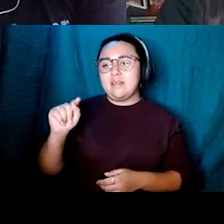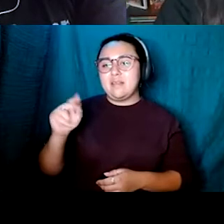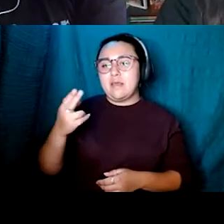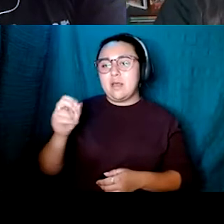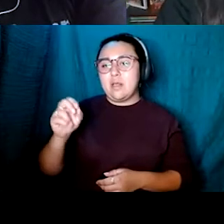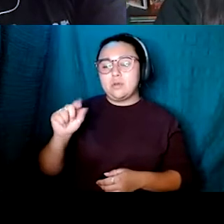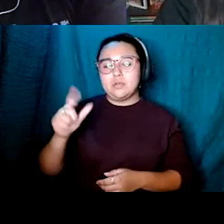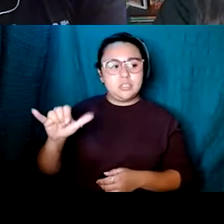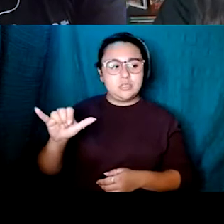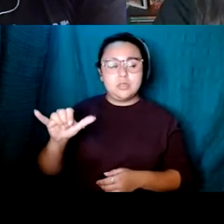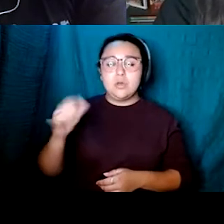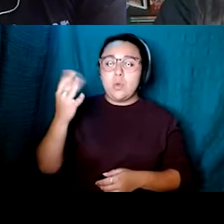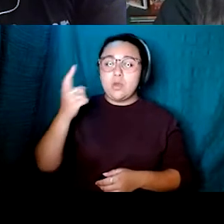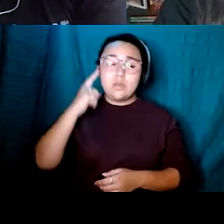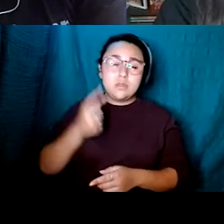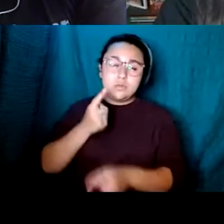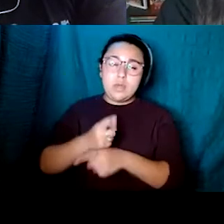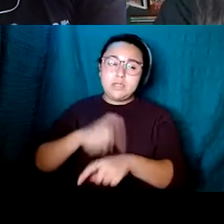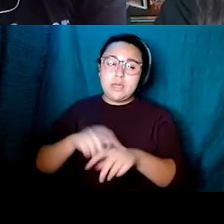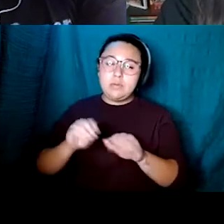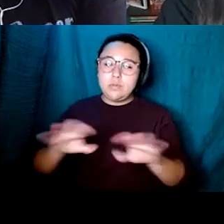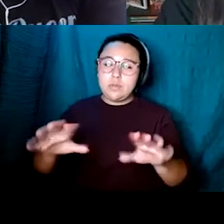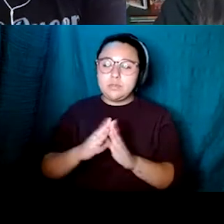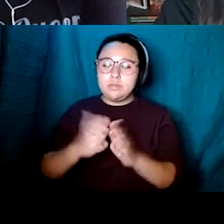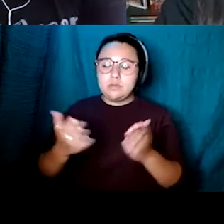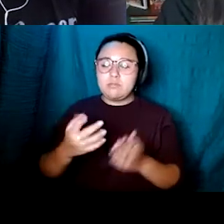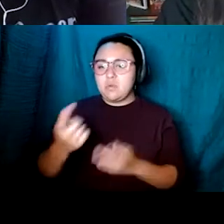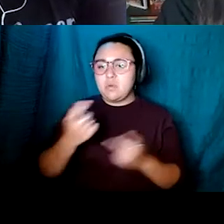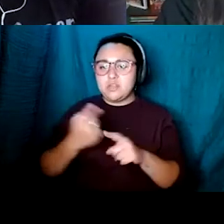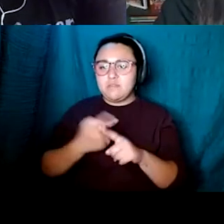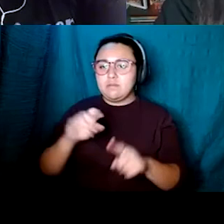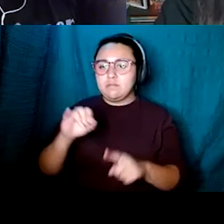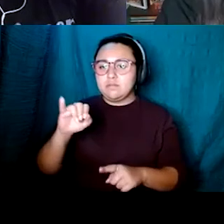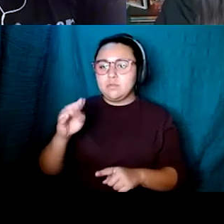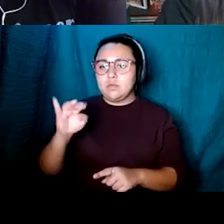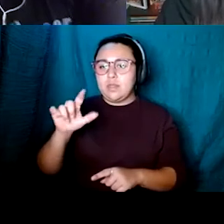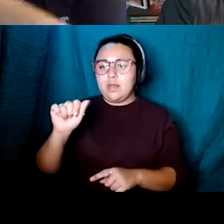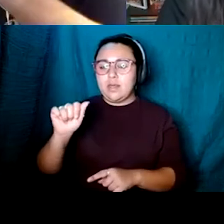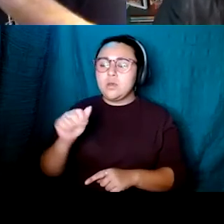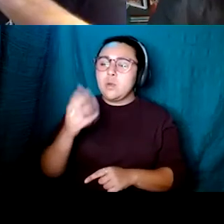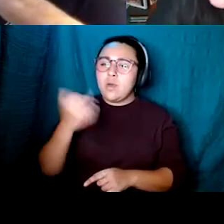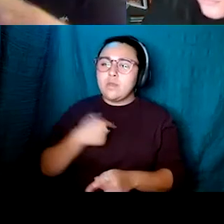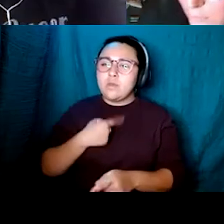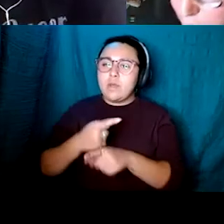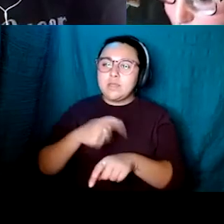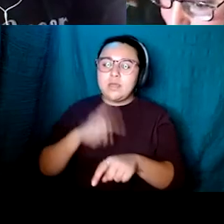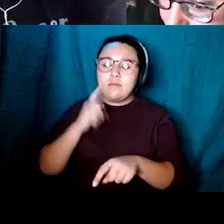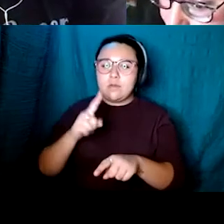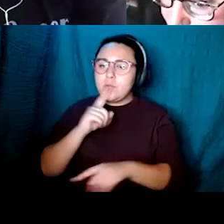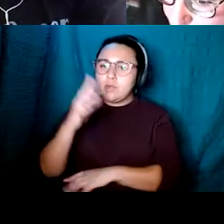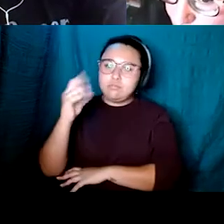Why do you think this was the right time for the book? This is a question from Julia. Why was this the right time for such a groundbreaking book?